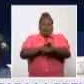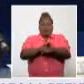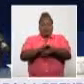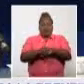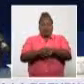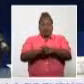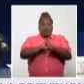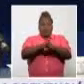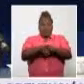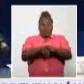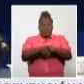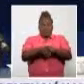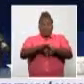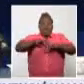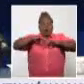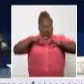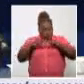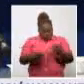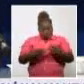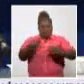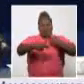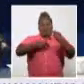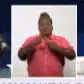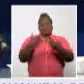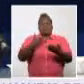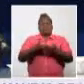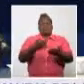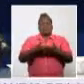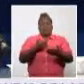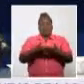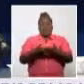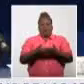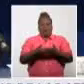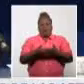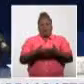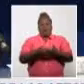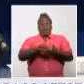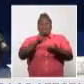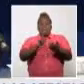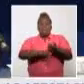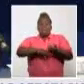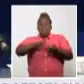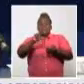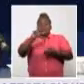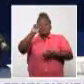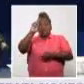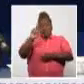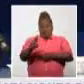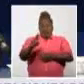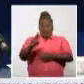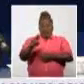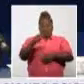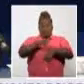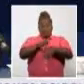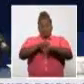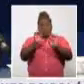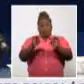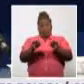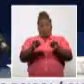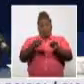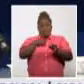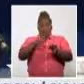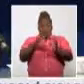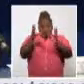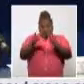the PCR test is in real time, is repeated, and if the result is negative, then I am